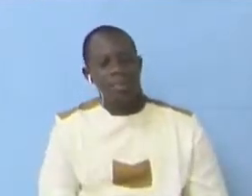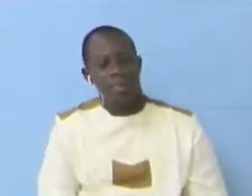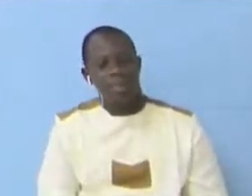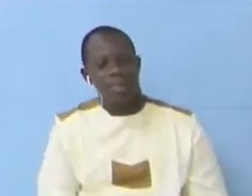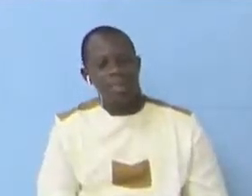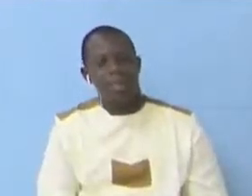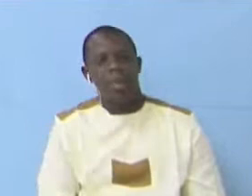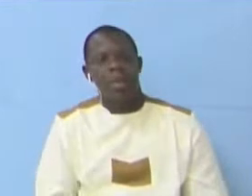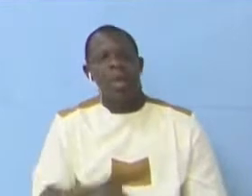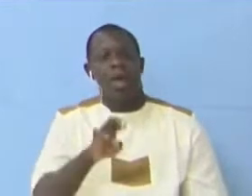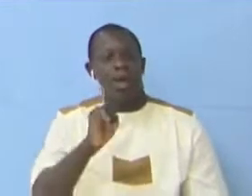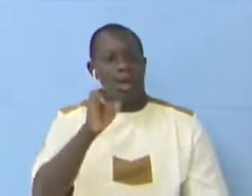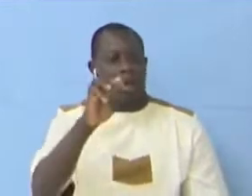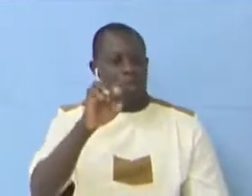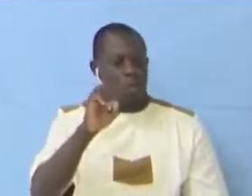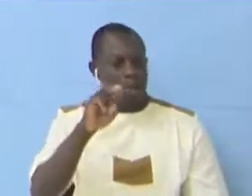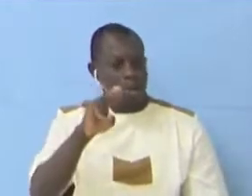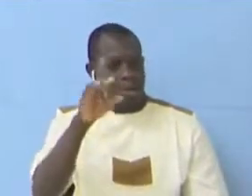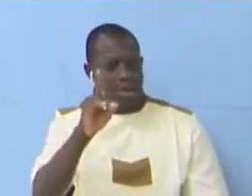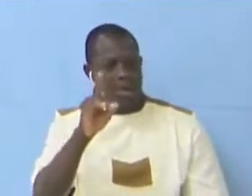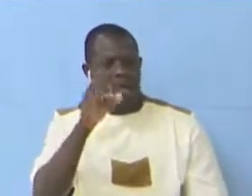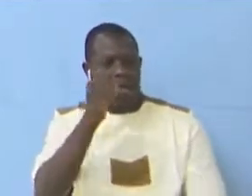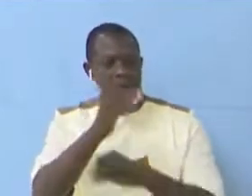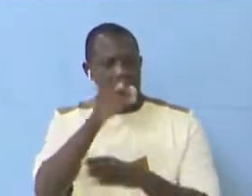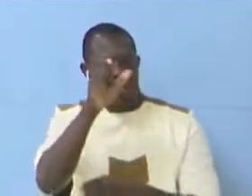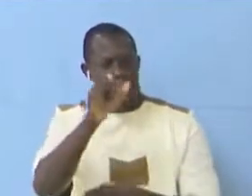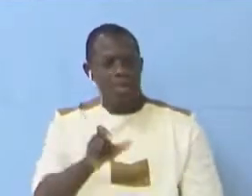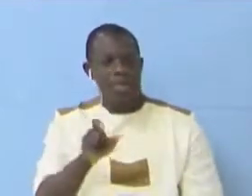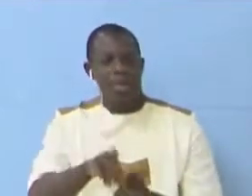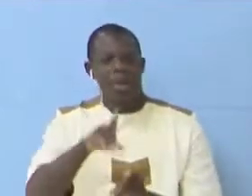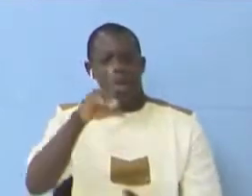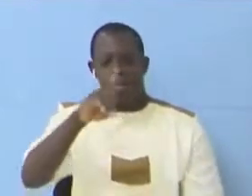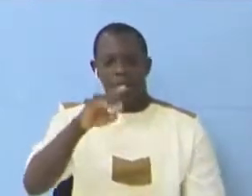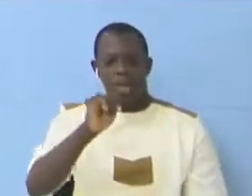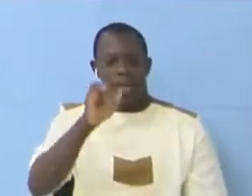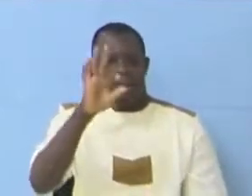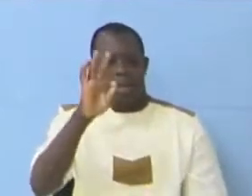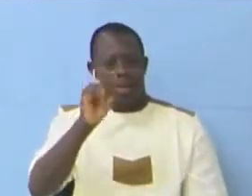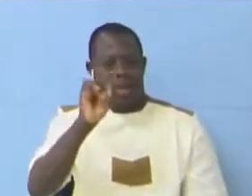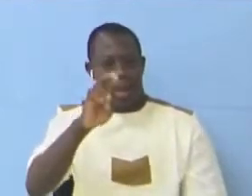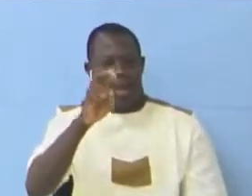Edmond Kumi, Ghanaian. Peter Asiri, Ghanaian.